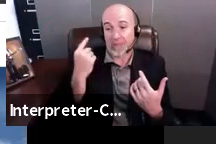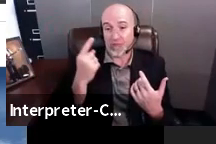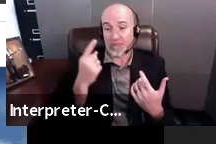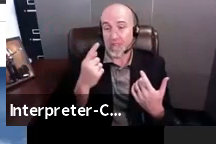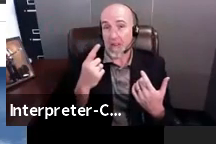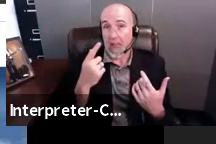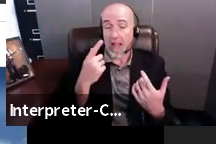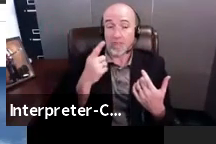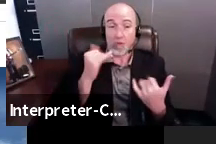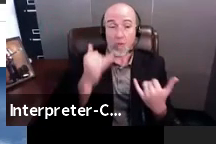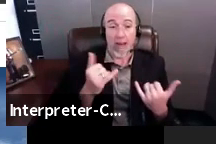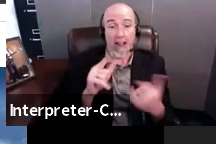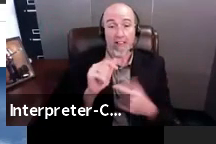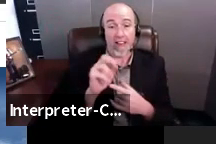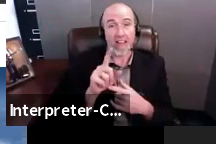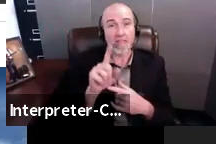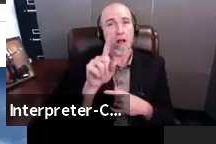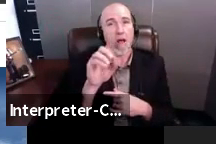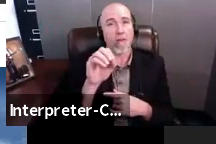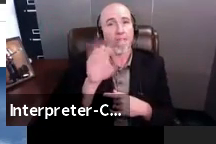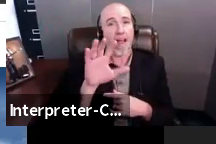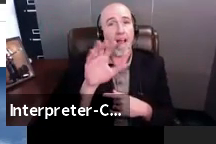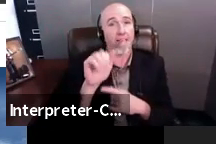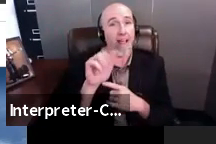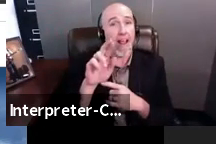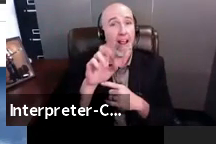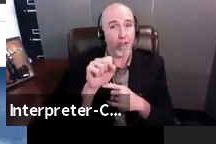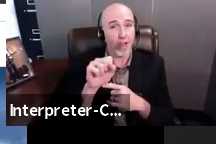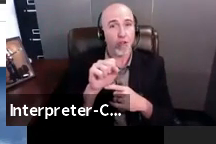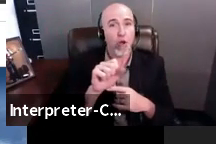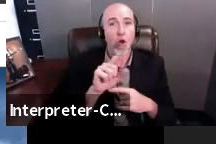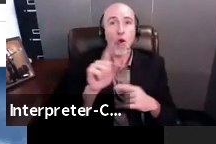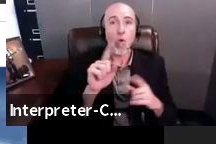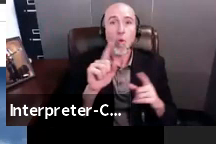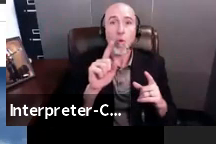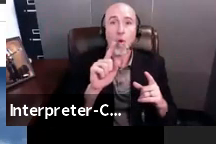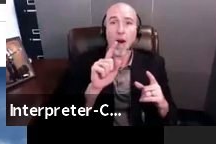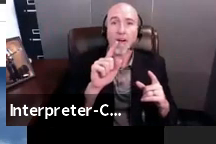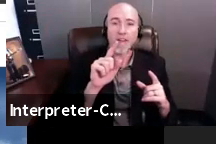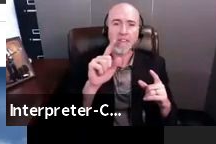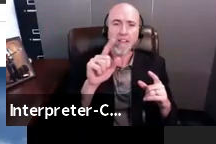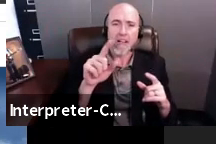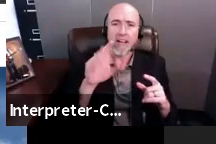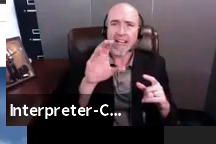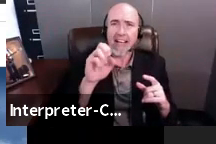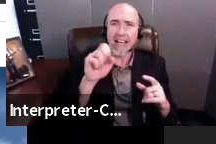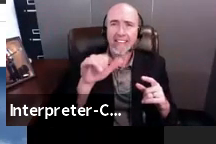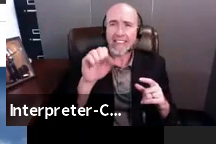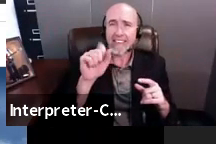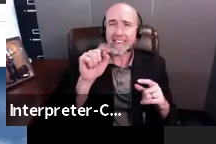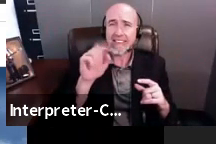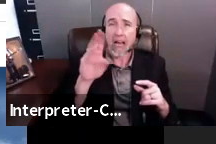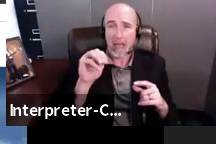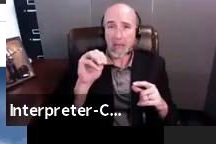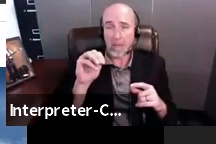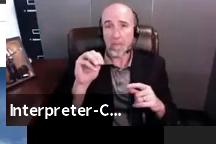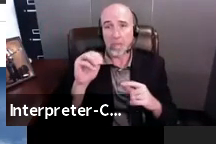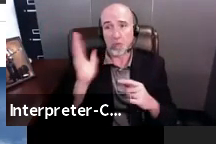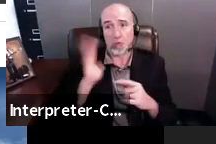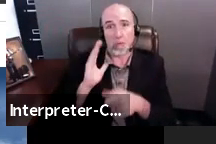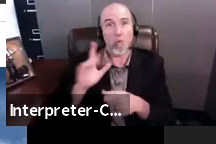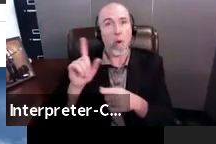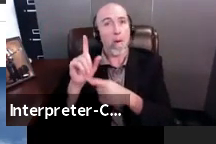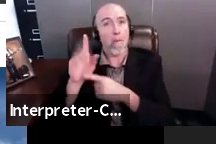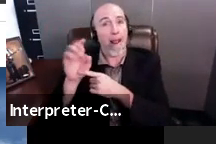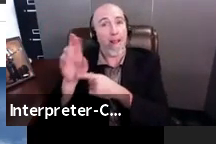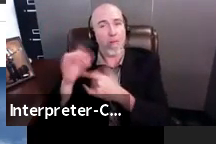the land is a 105-acre tract, and it's where Floyd Casey Stadium used to be, is where Baylor, you know, played football.